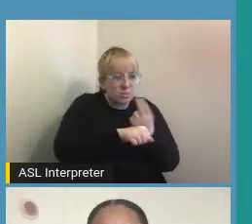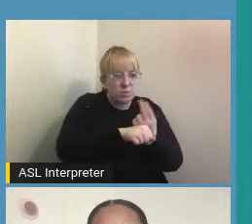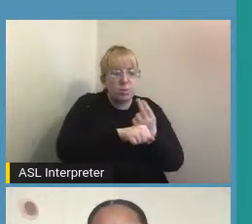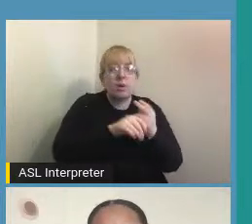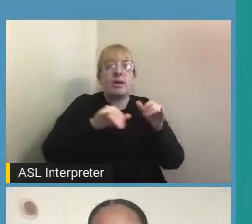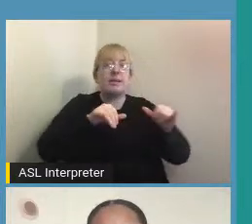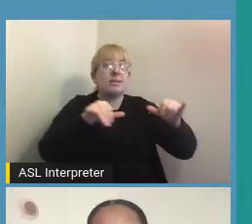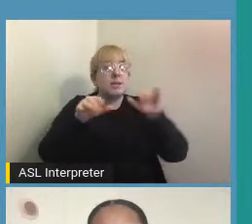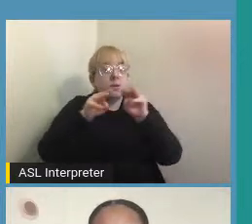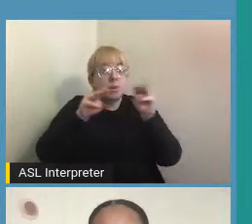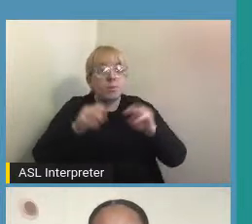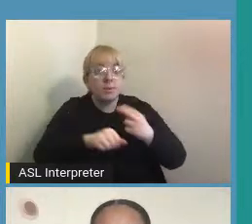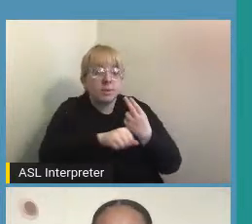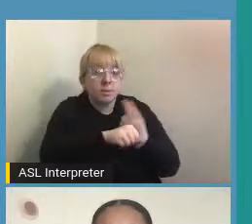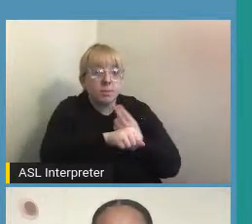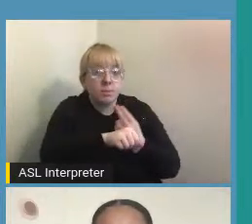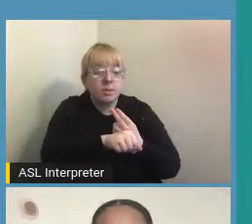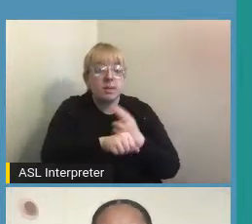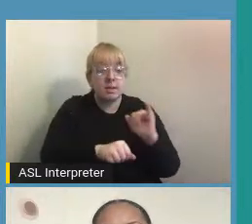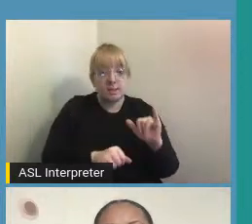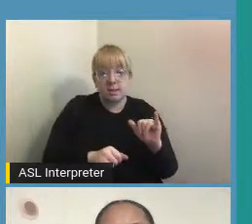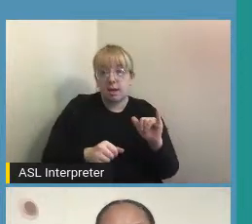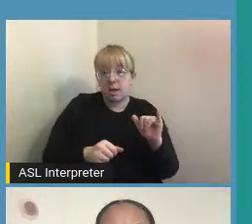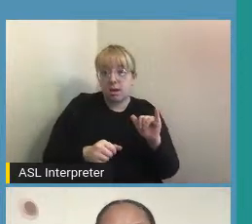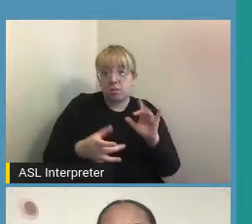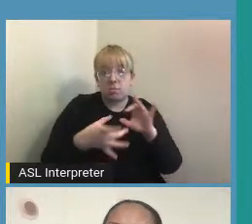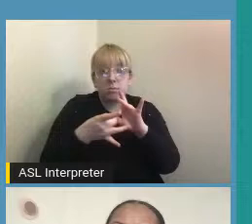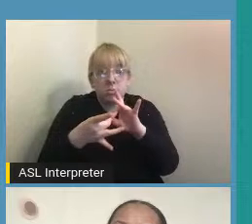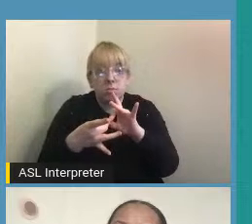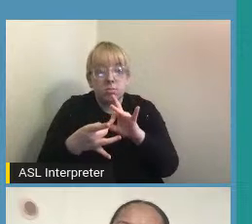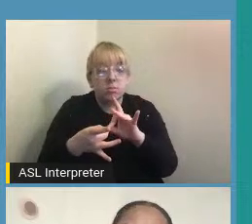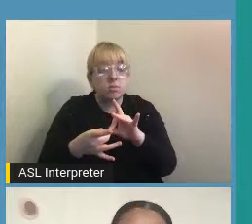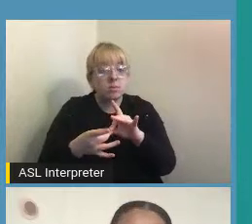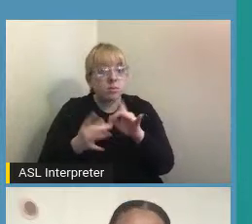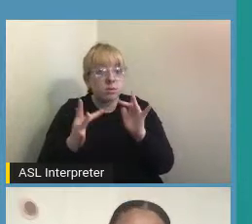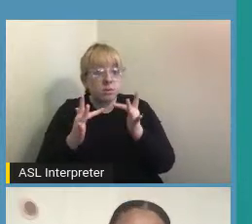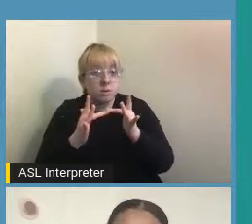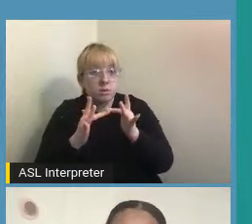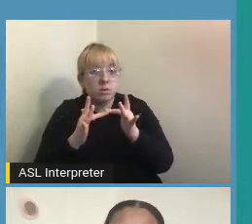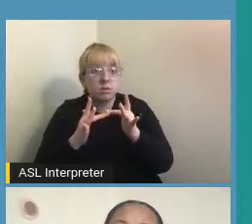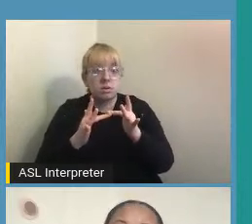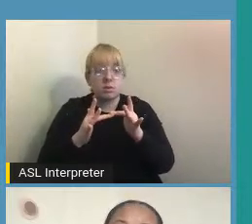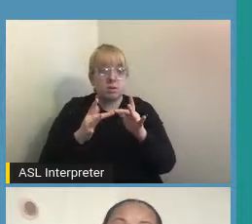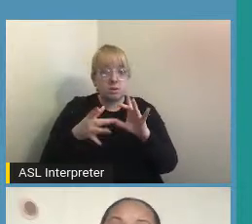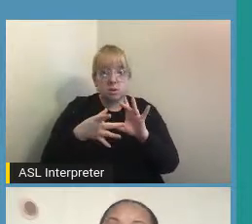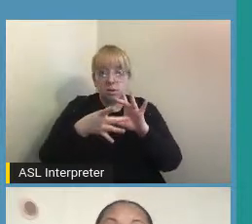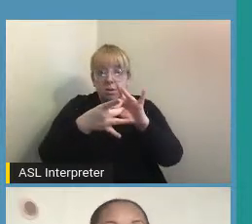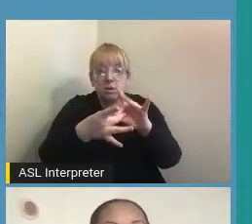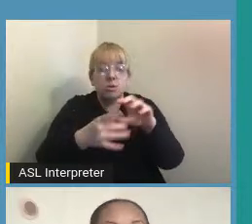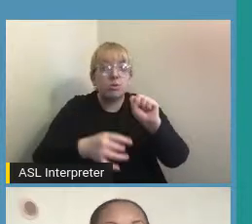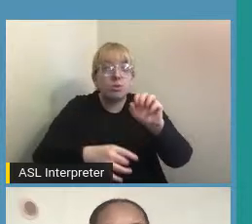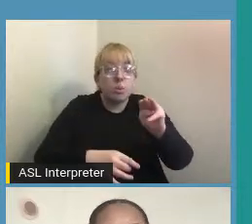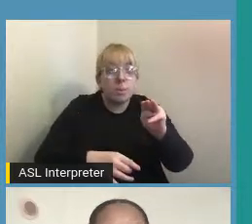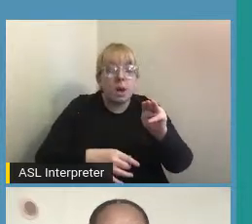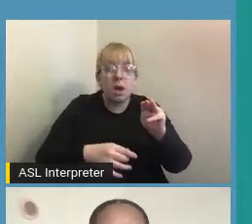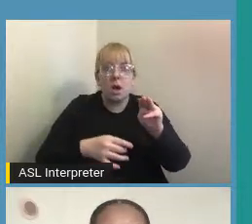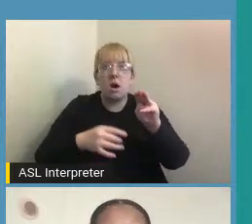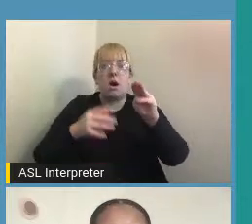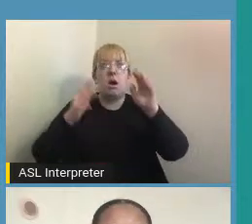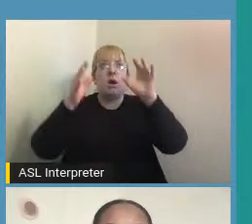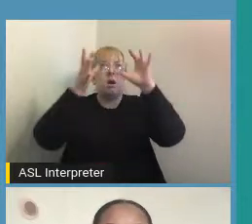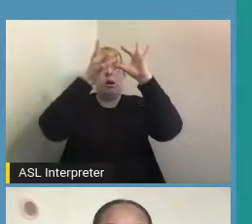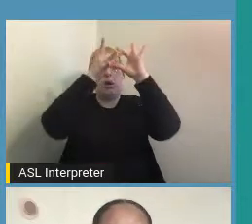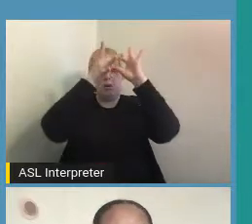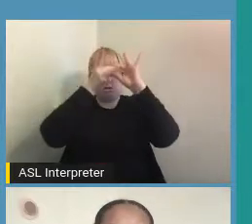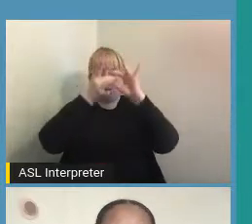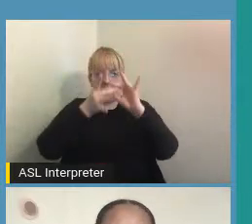Does that extend to the web and the internet? And does web and internet extend to social media? And once you understand that and